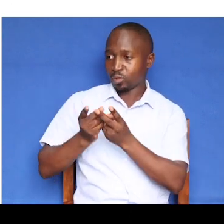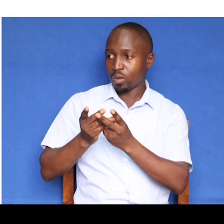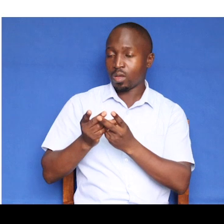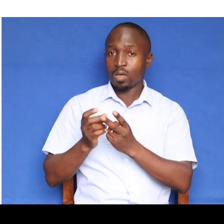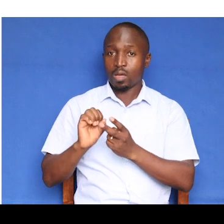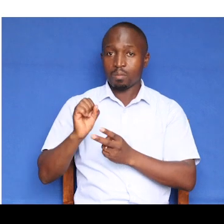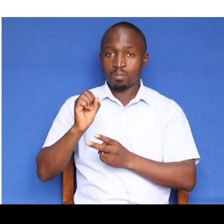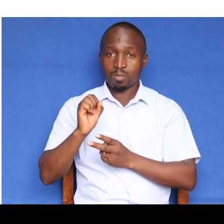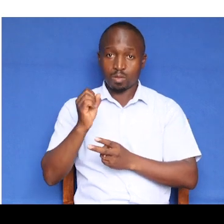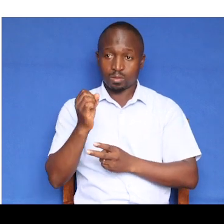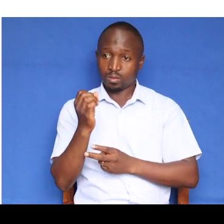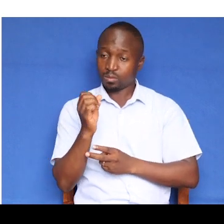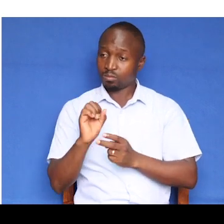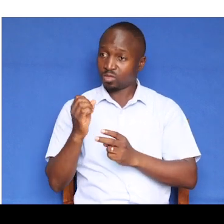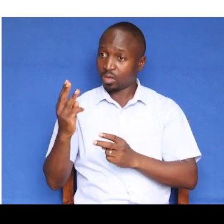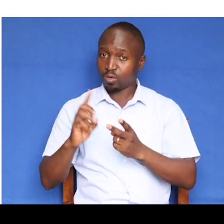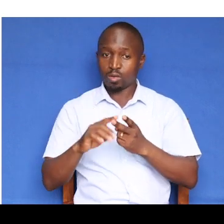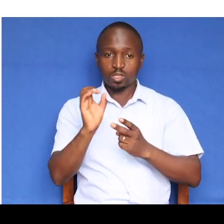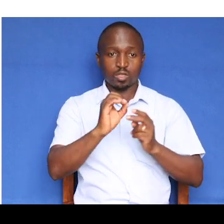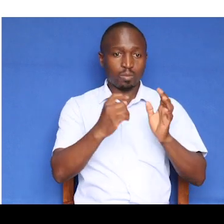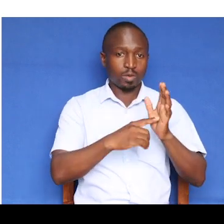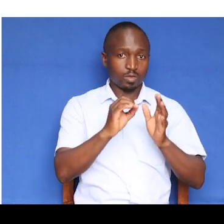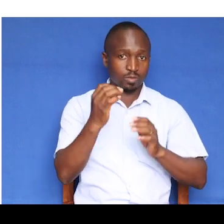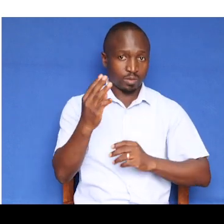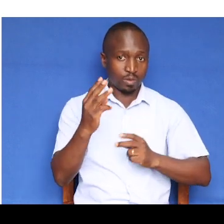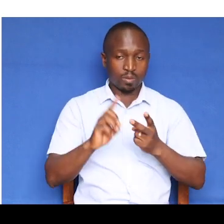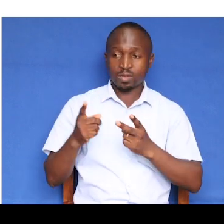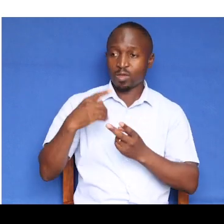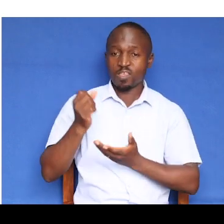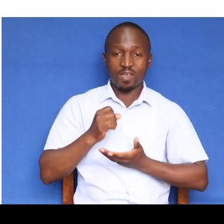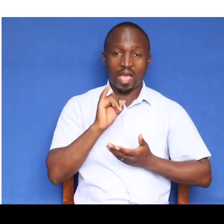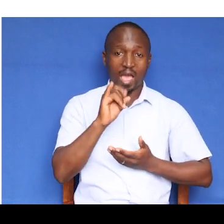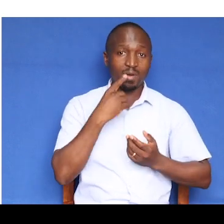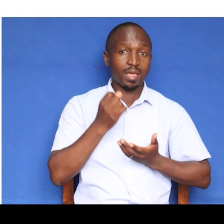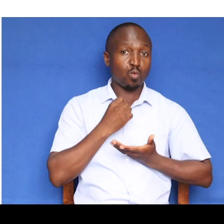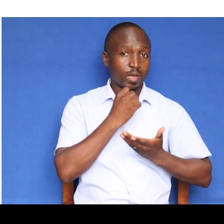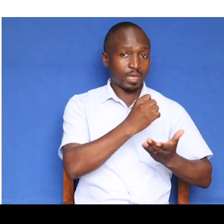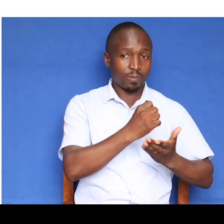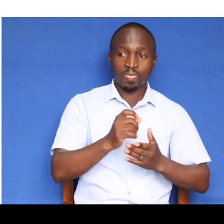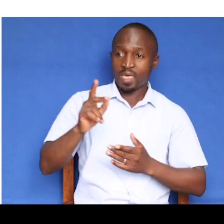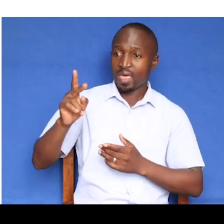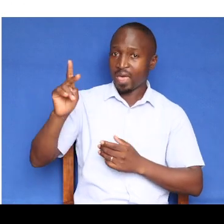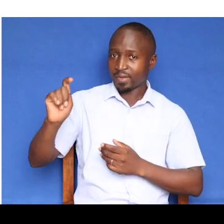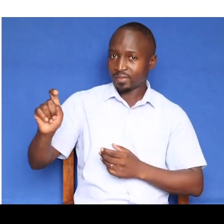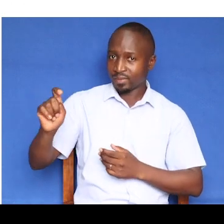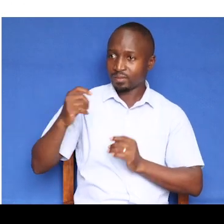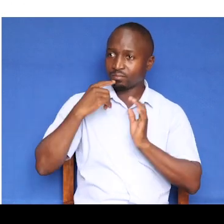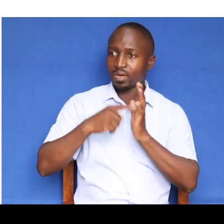plus 0.05y, I is investment. X equal to